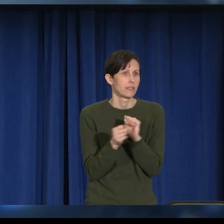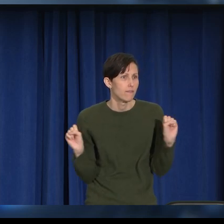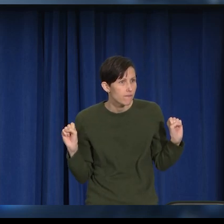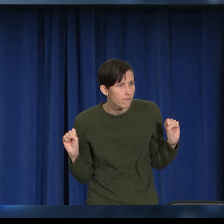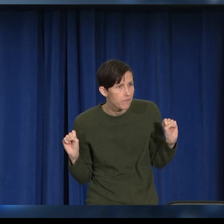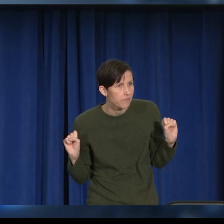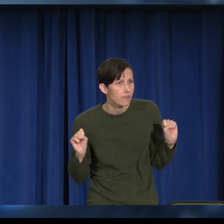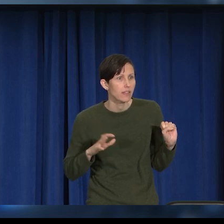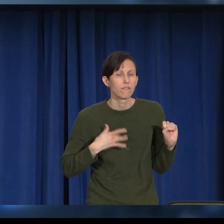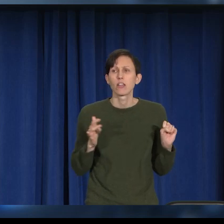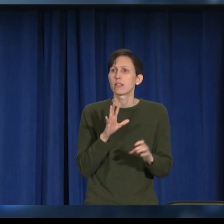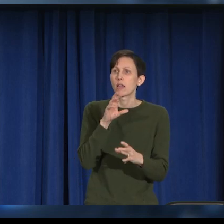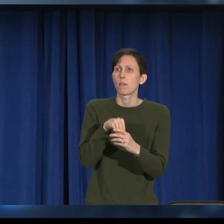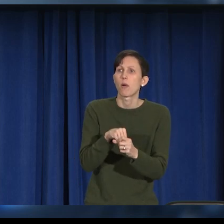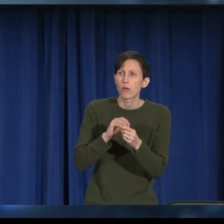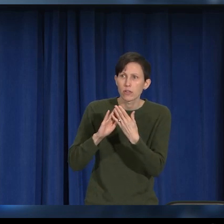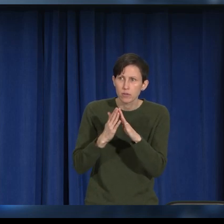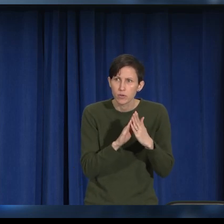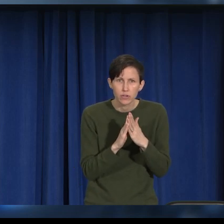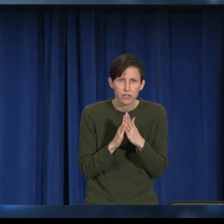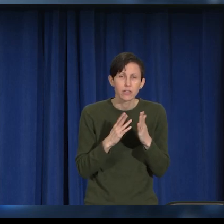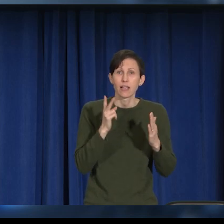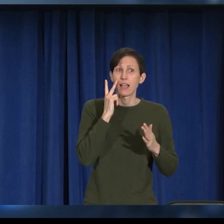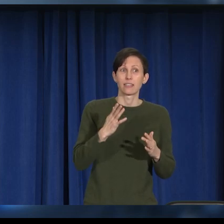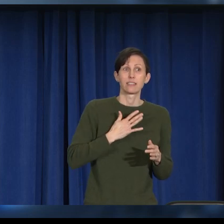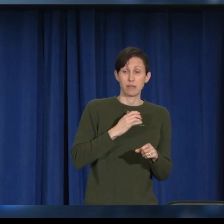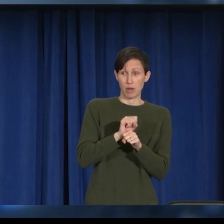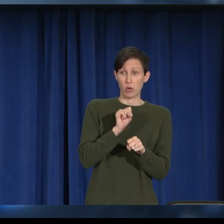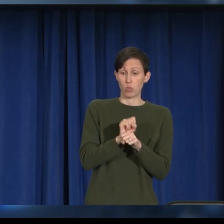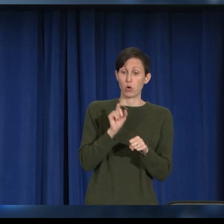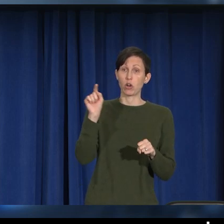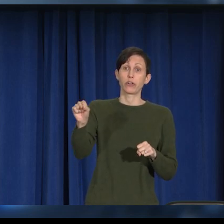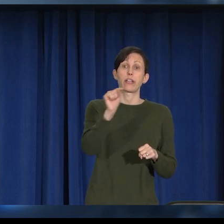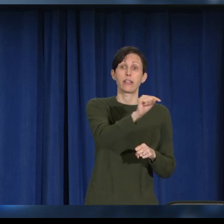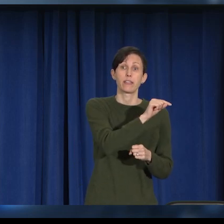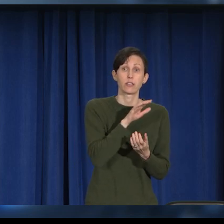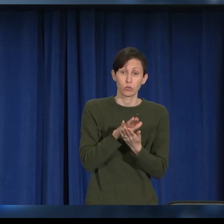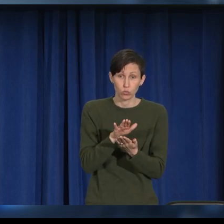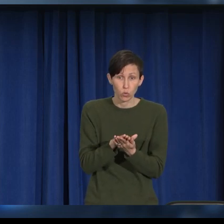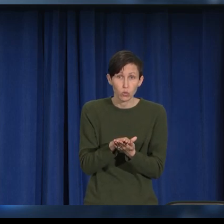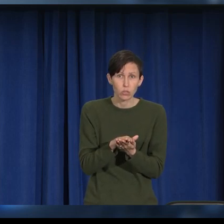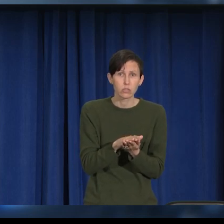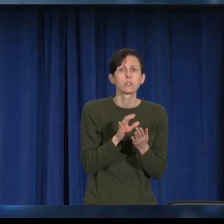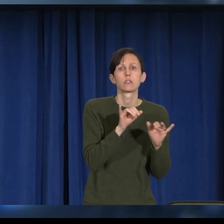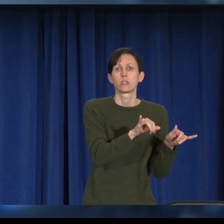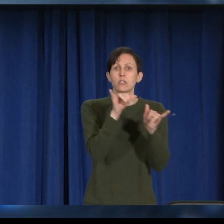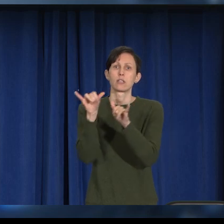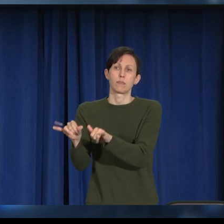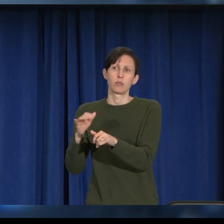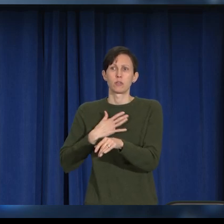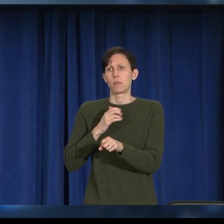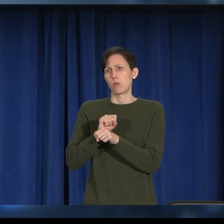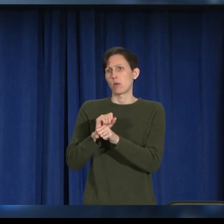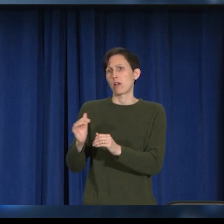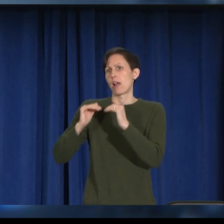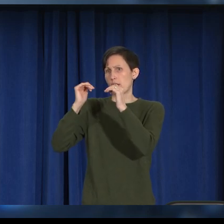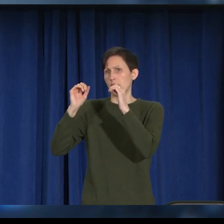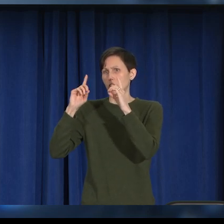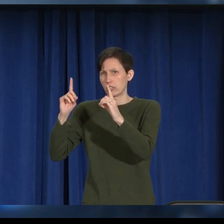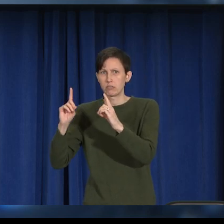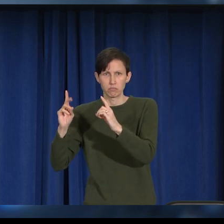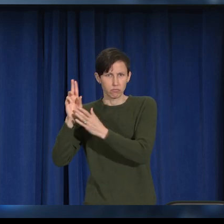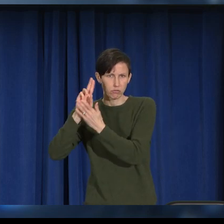of a community. And I see my work in schools very similar to my work in higher education and